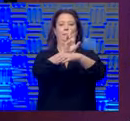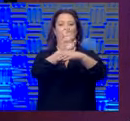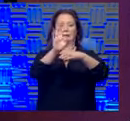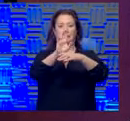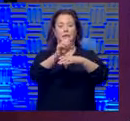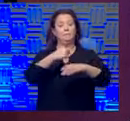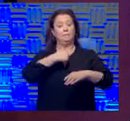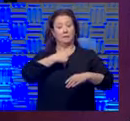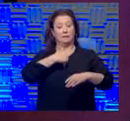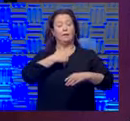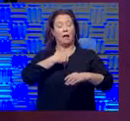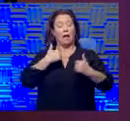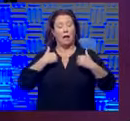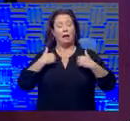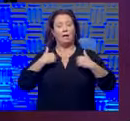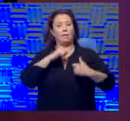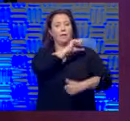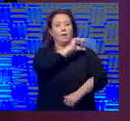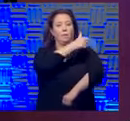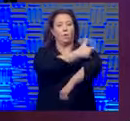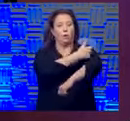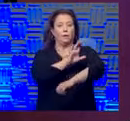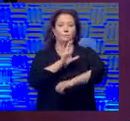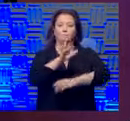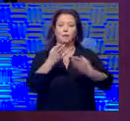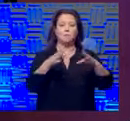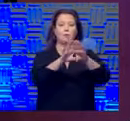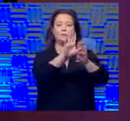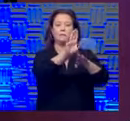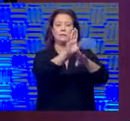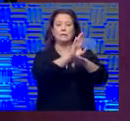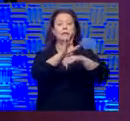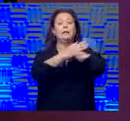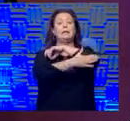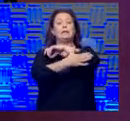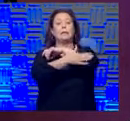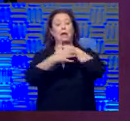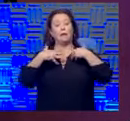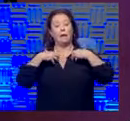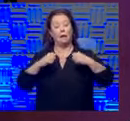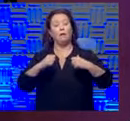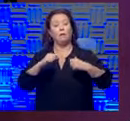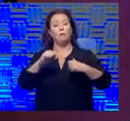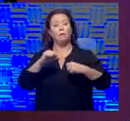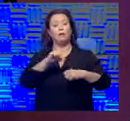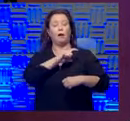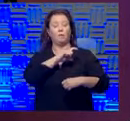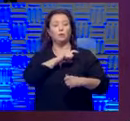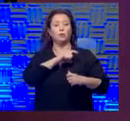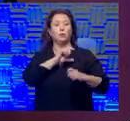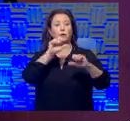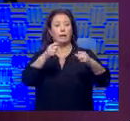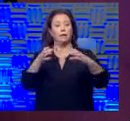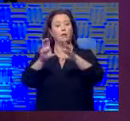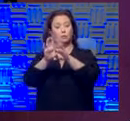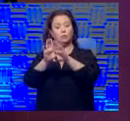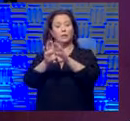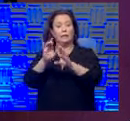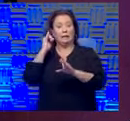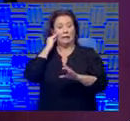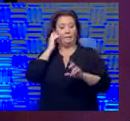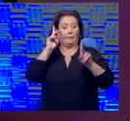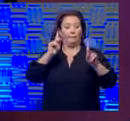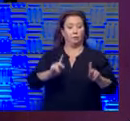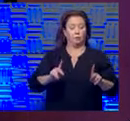then I have the statutory authority to close that business down. The county health officer does too, and I can overrule the county health officer if that